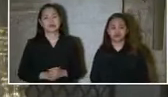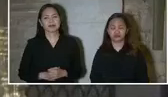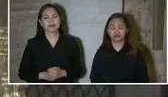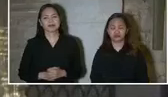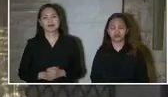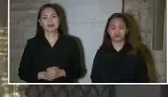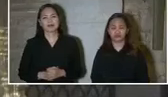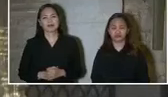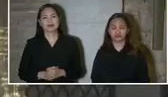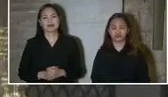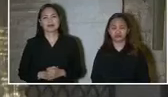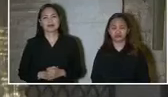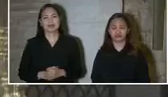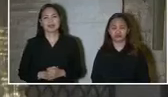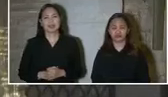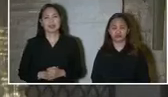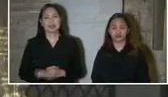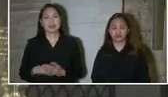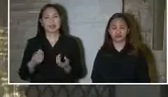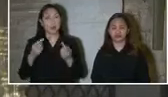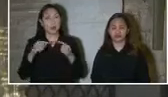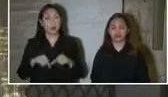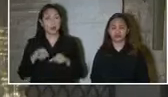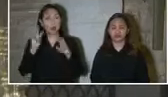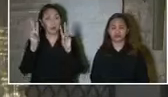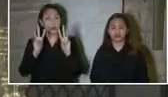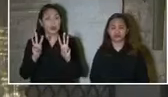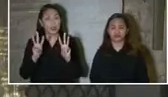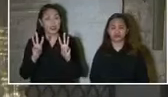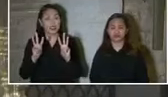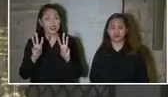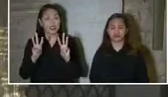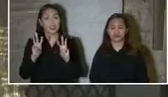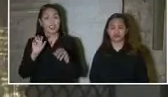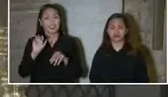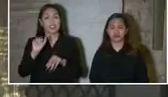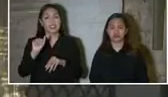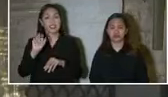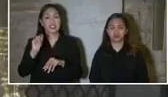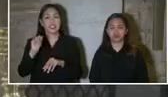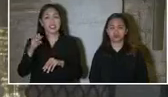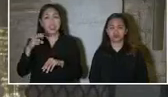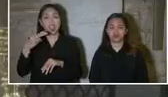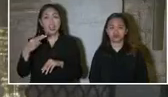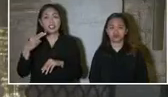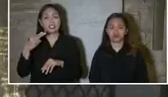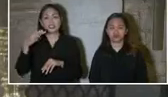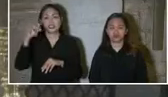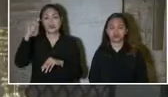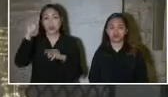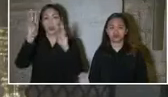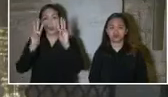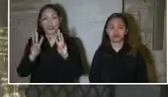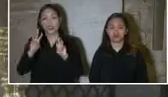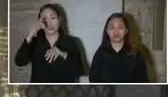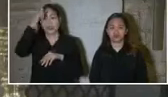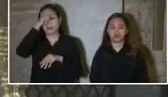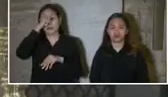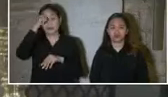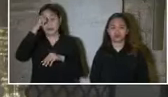This coming Wednesday is Ash Wednesday, the beginning of the